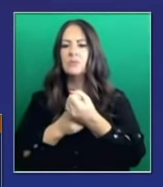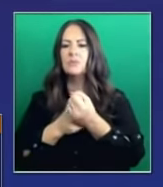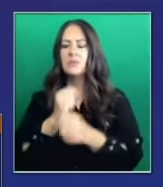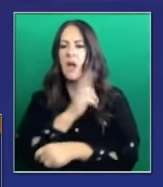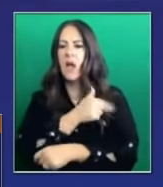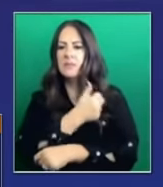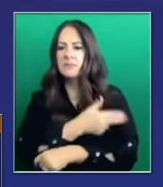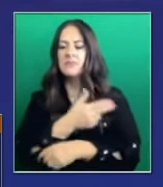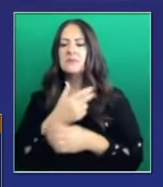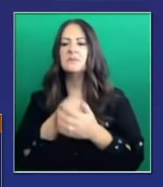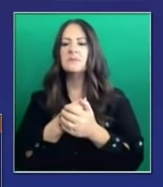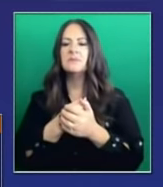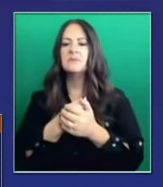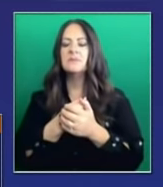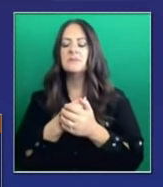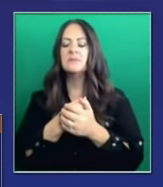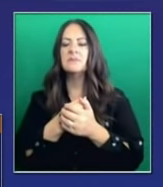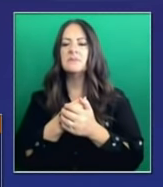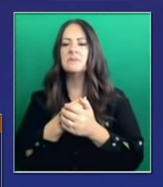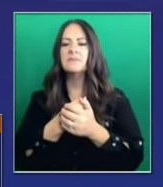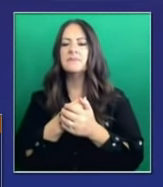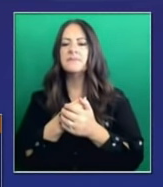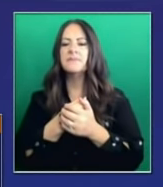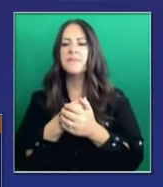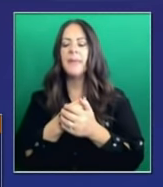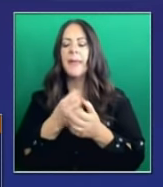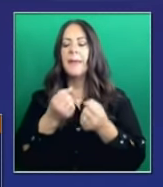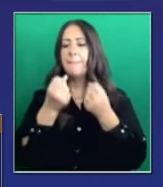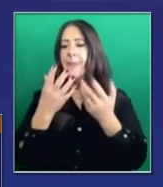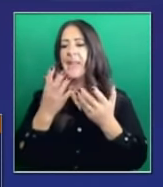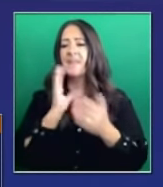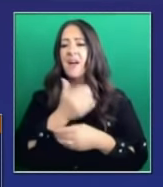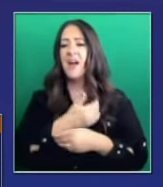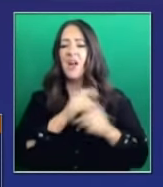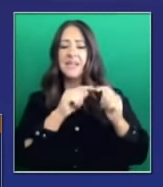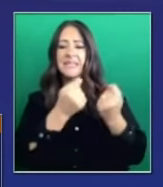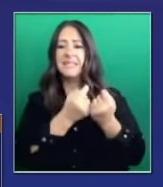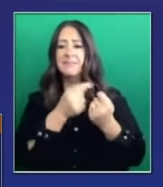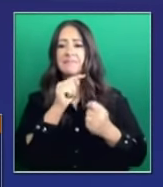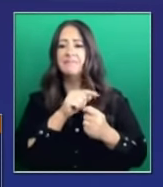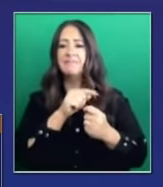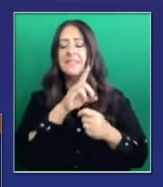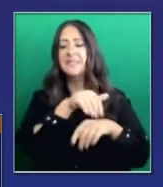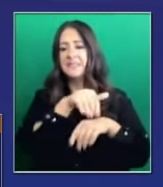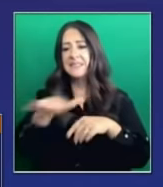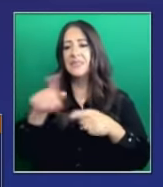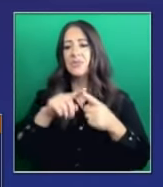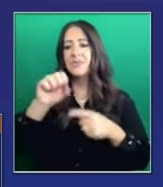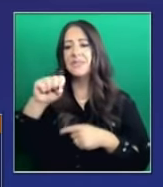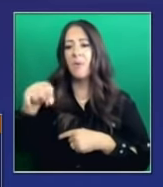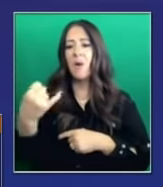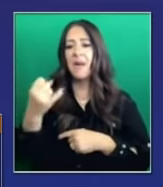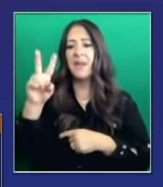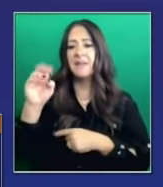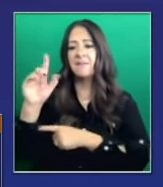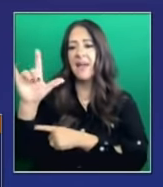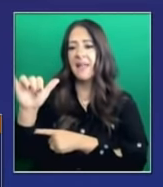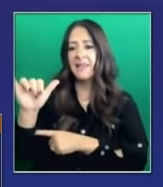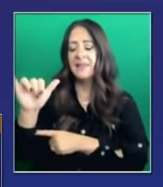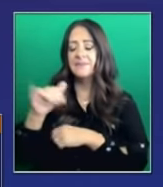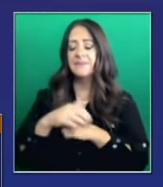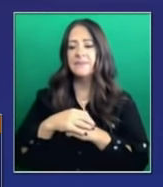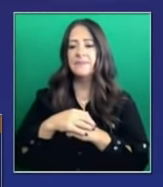those facilities are in San Joaquin. In fact, San Joaquin remains, from a staffing perspective, the most